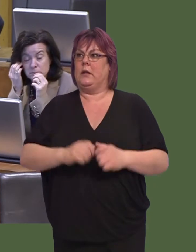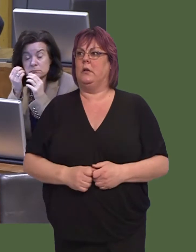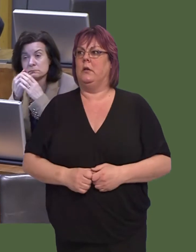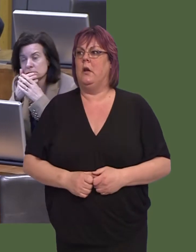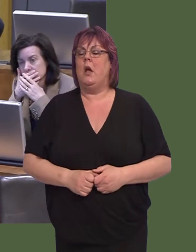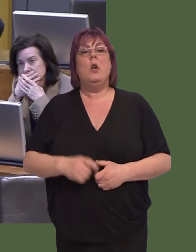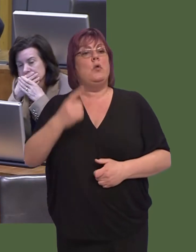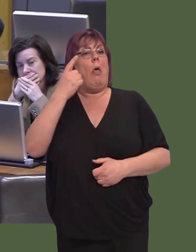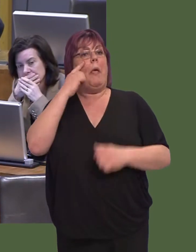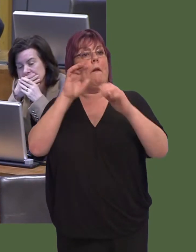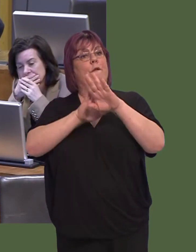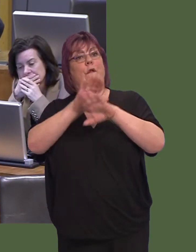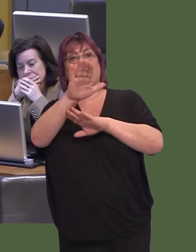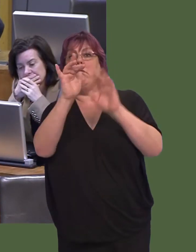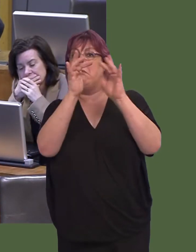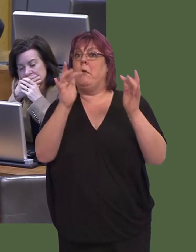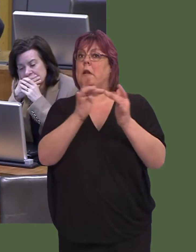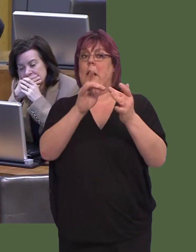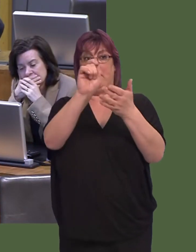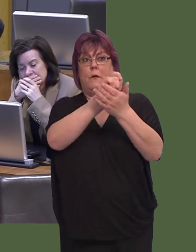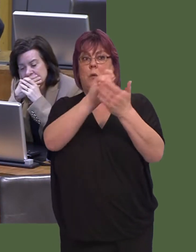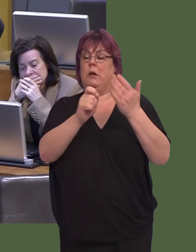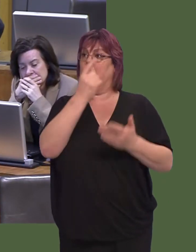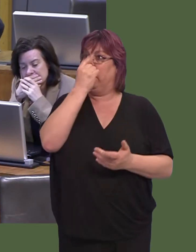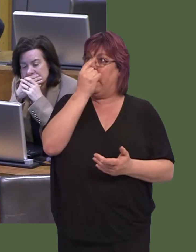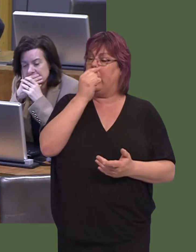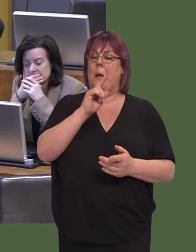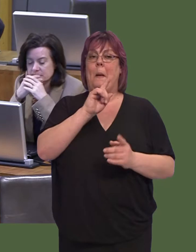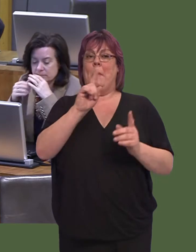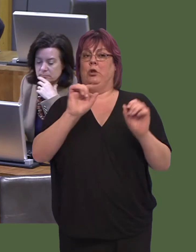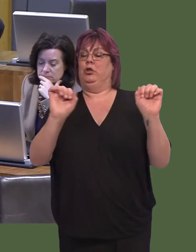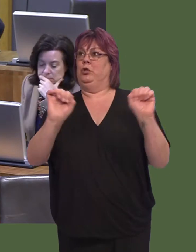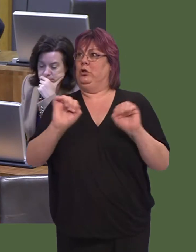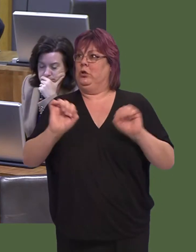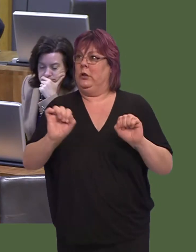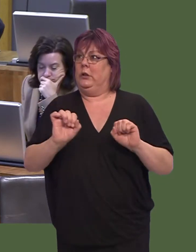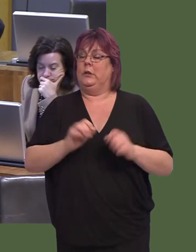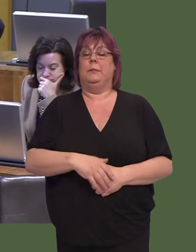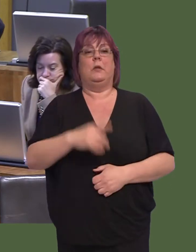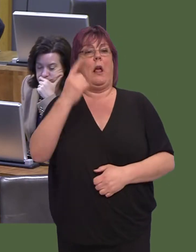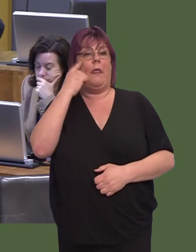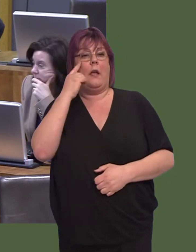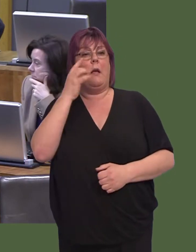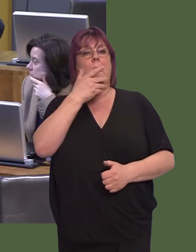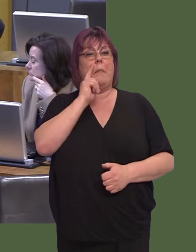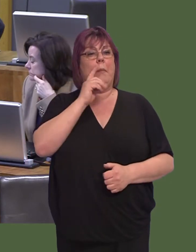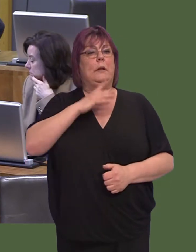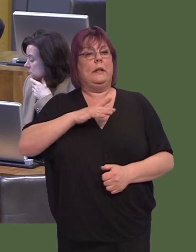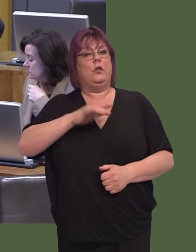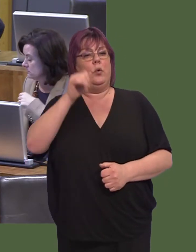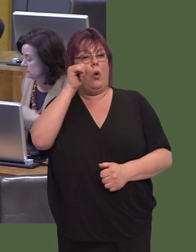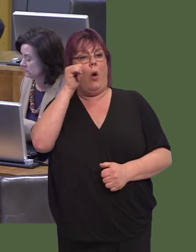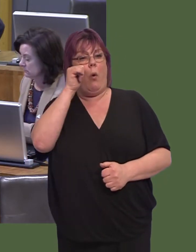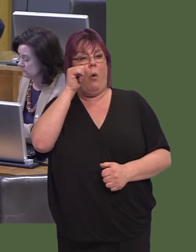I wouldn't object to electronic voting in the future, but I think the public would need to be reassured, especially in the present day, that there will be